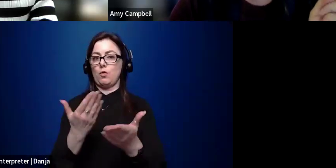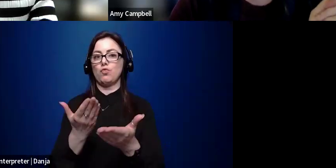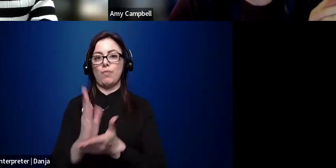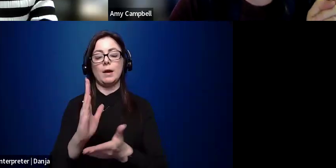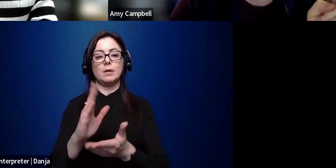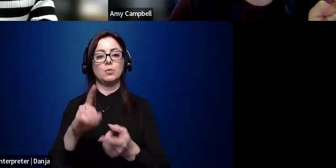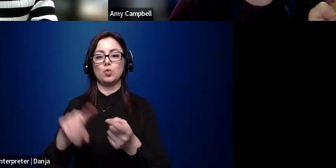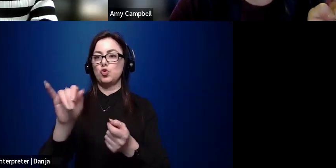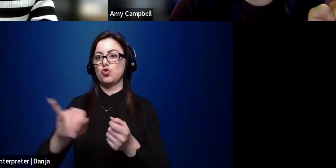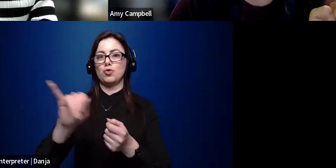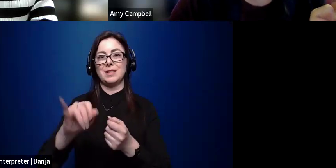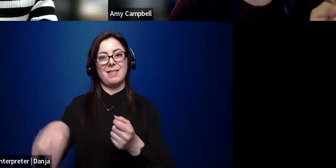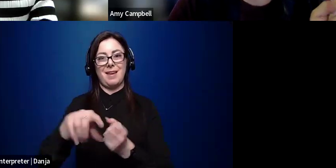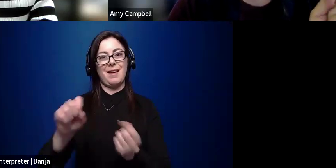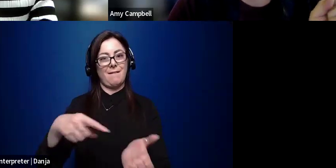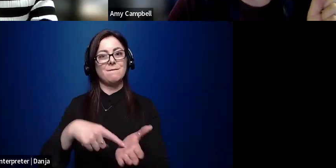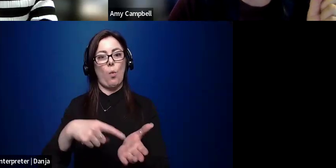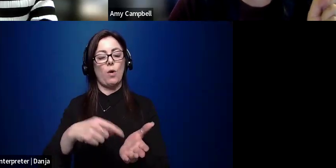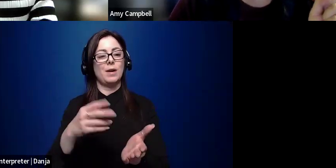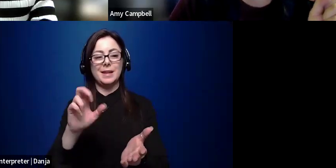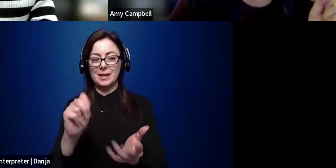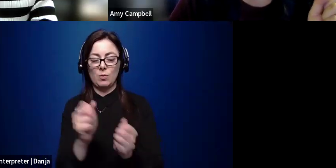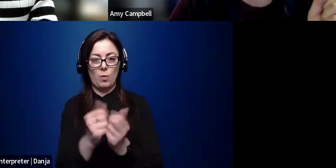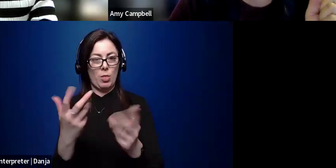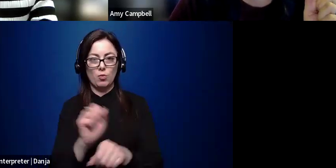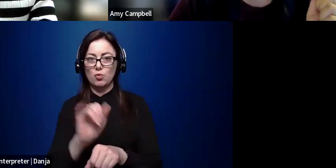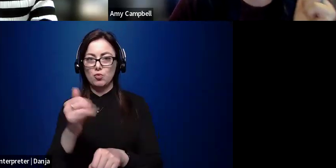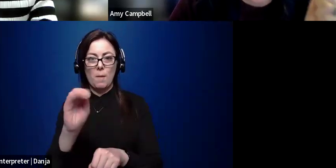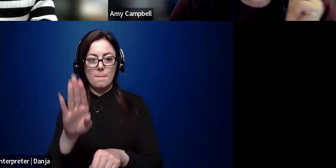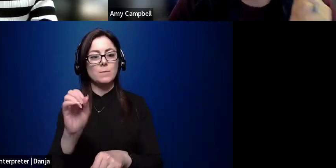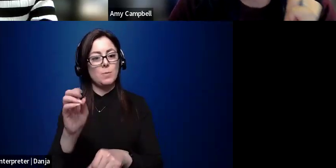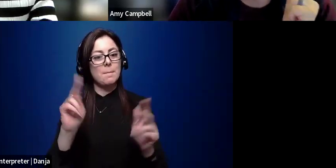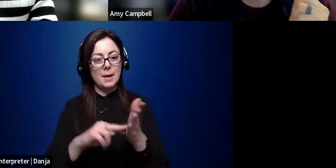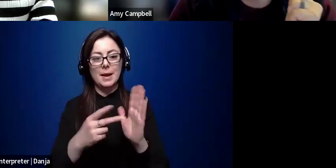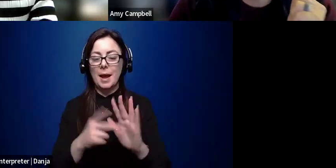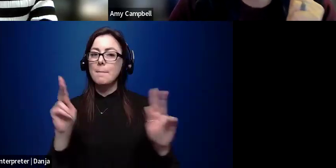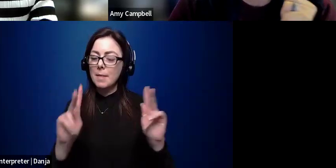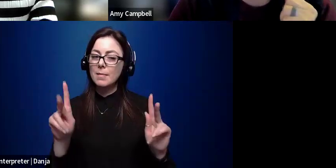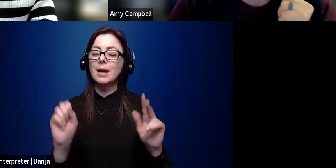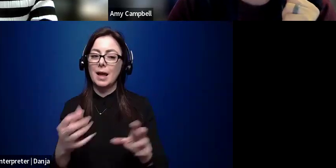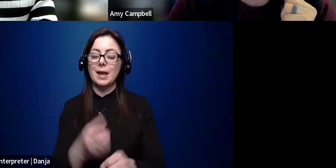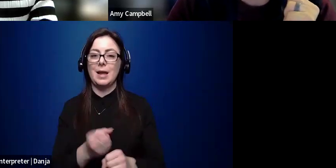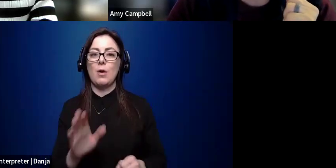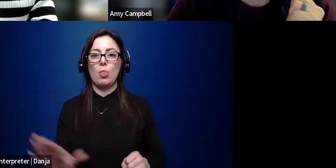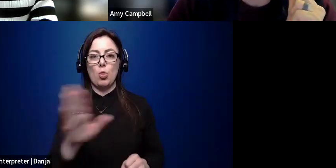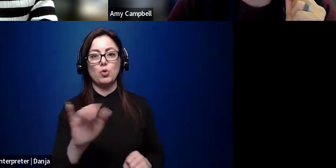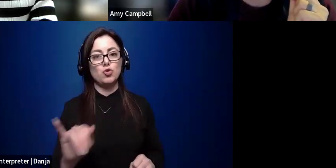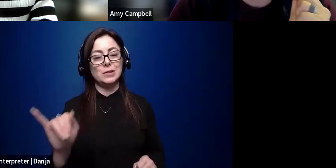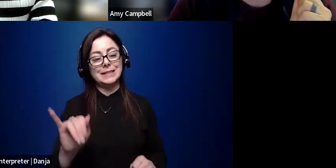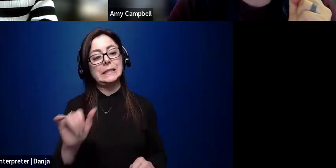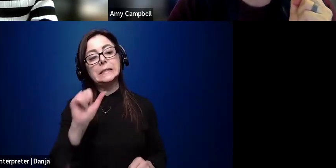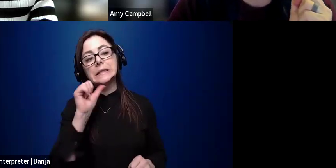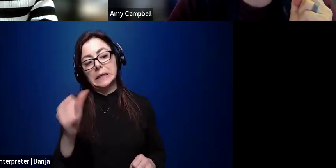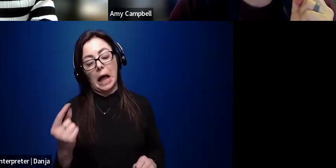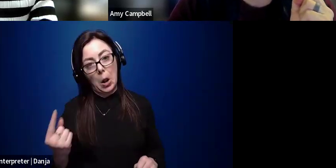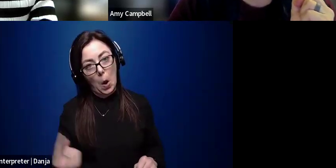job. So that means everybody can get the insurance that they need. It's not always as affordable as I think